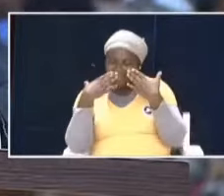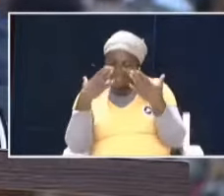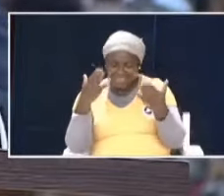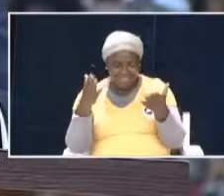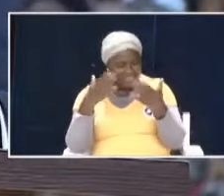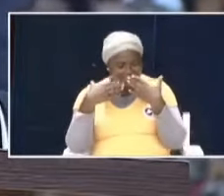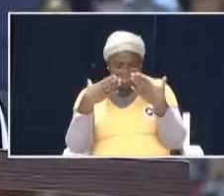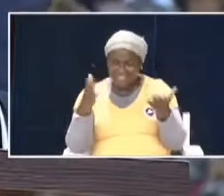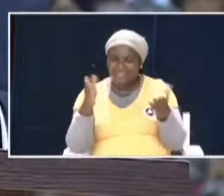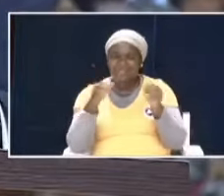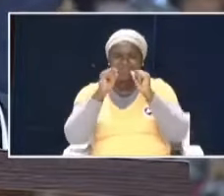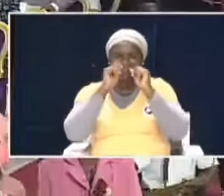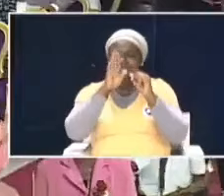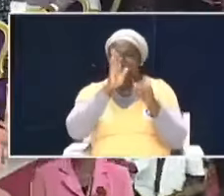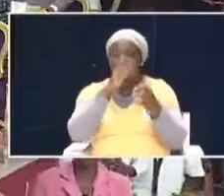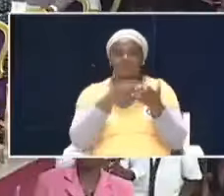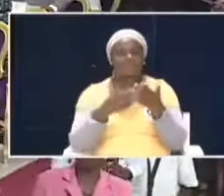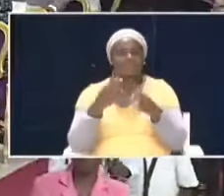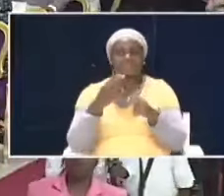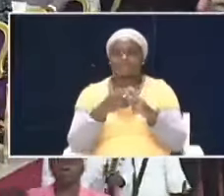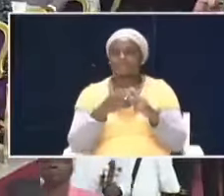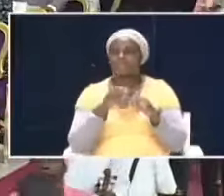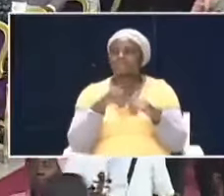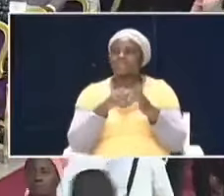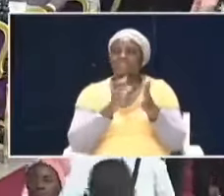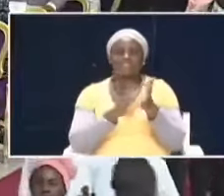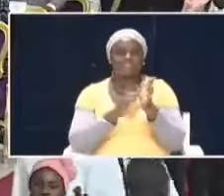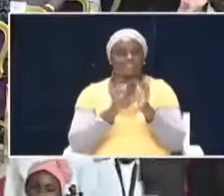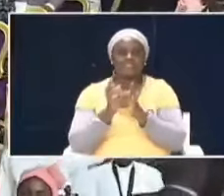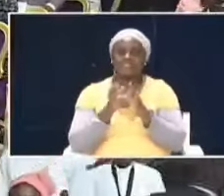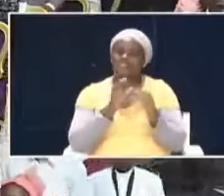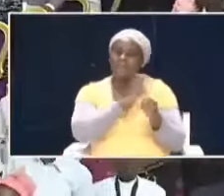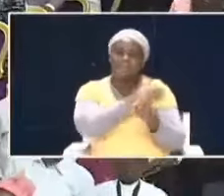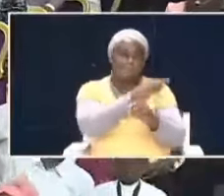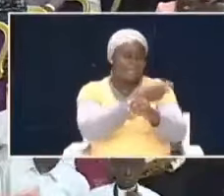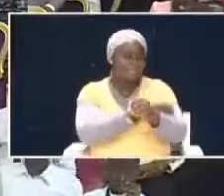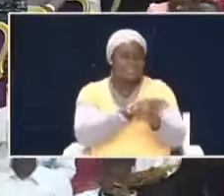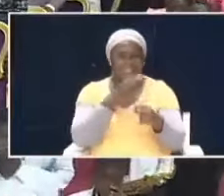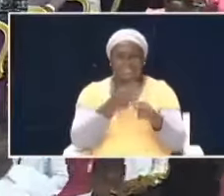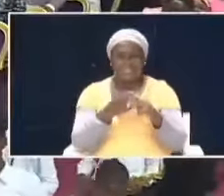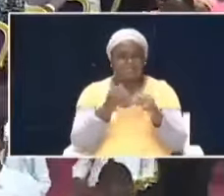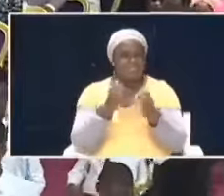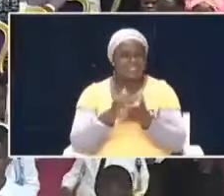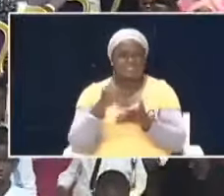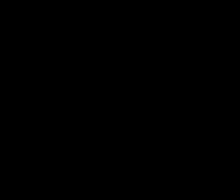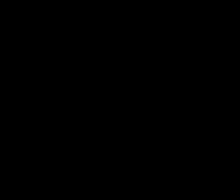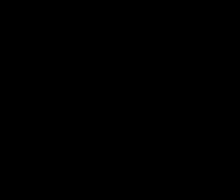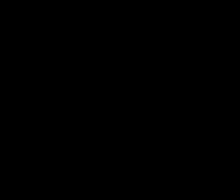blessed be your name. In Jesus' mighty name, amen.